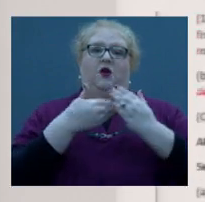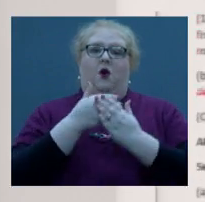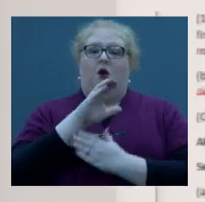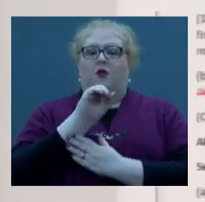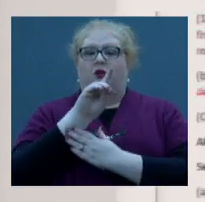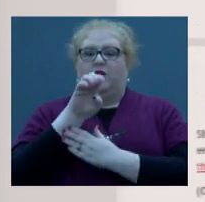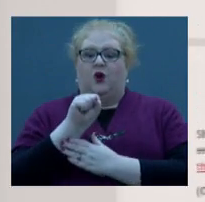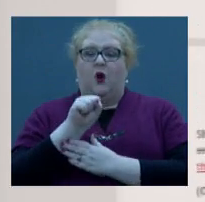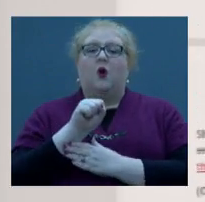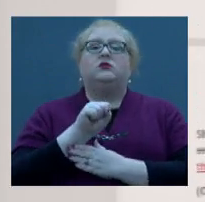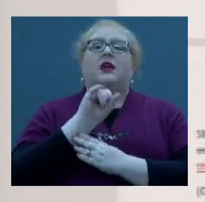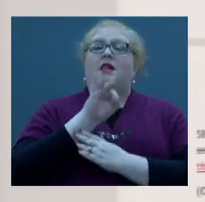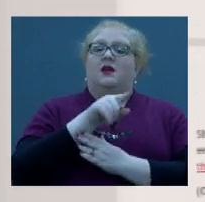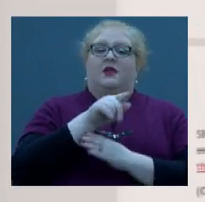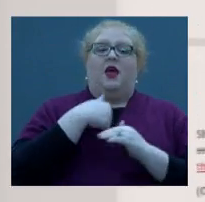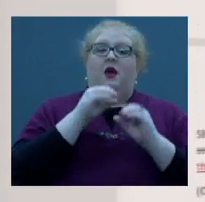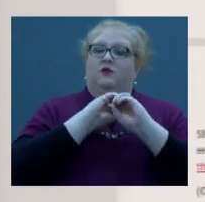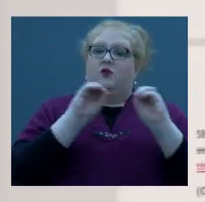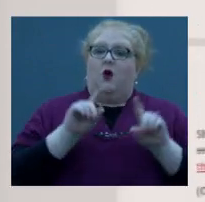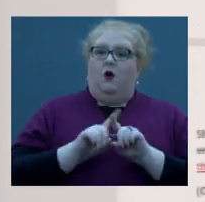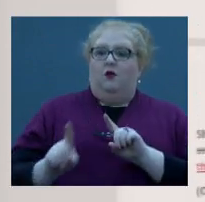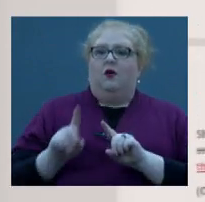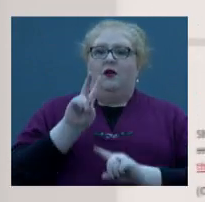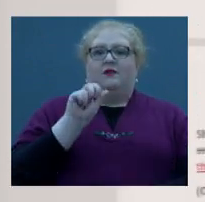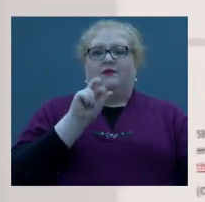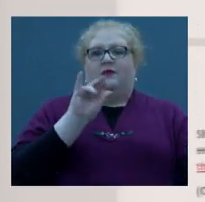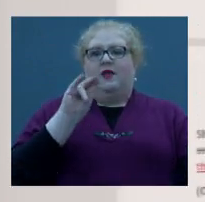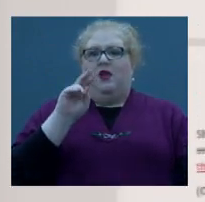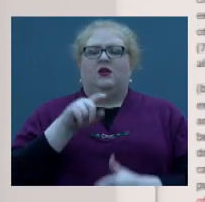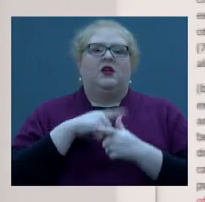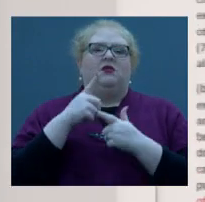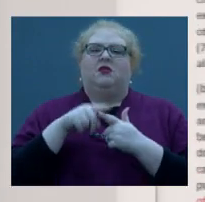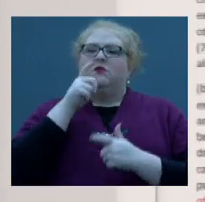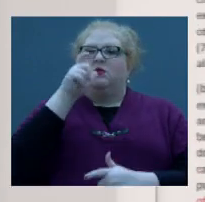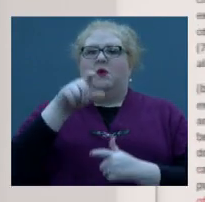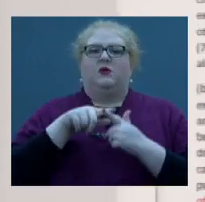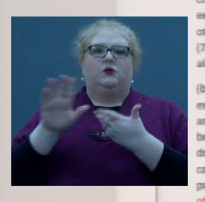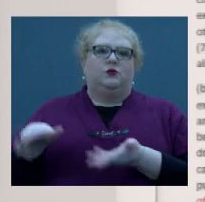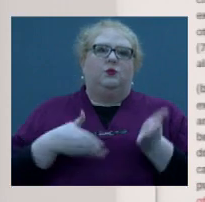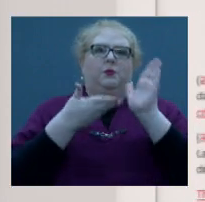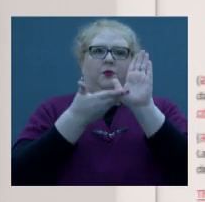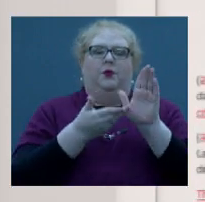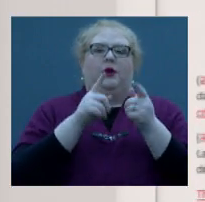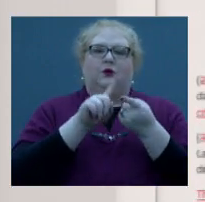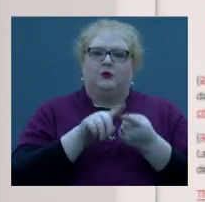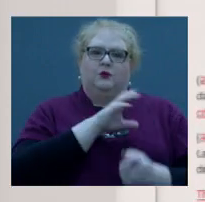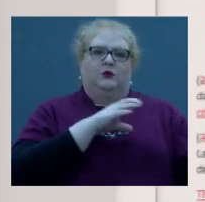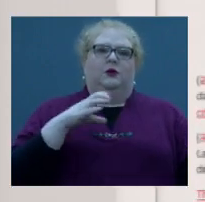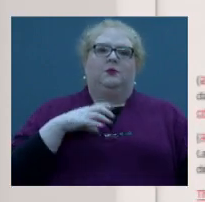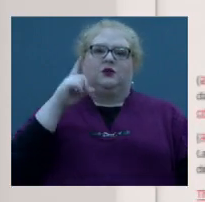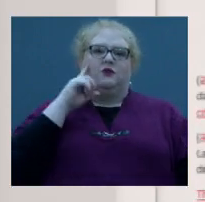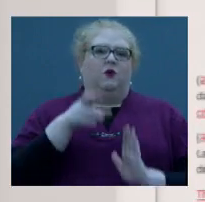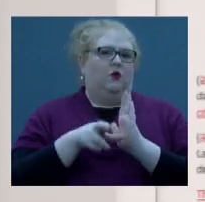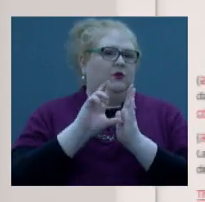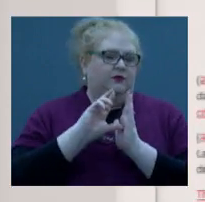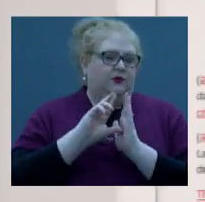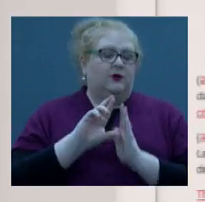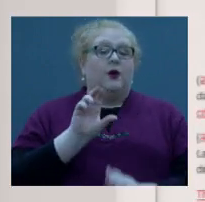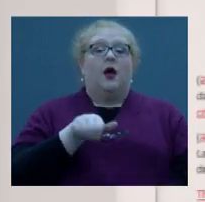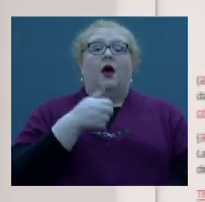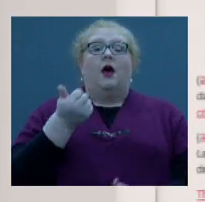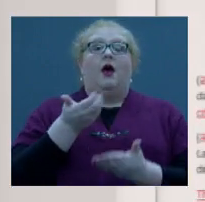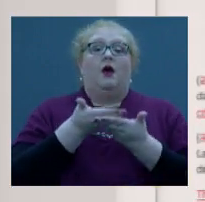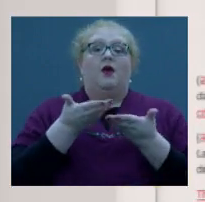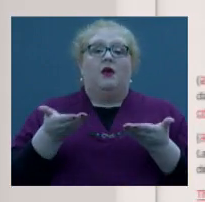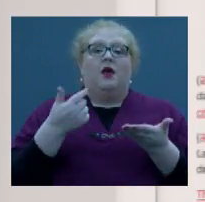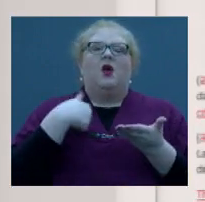there's a variance, then the commission would not come before the commission for review. Other areas, and